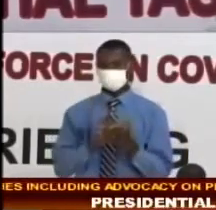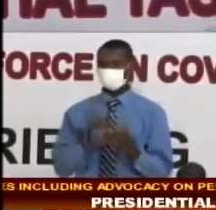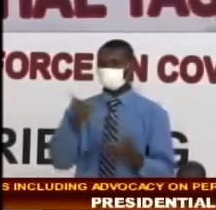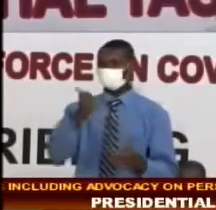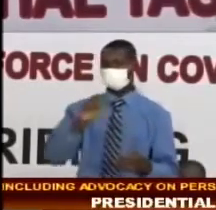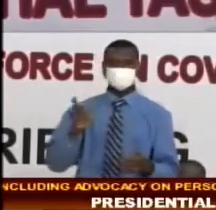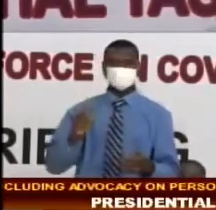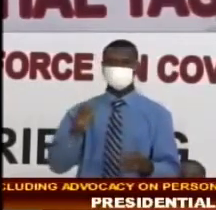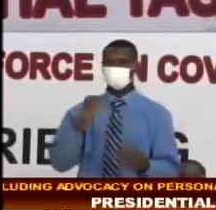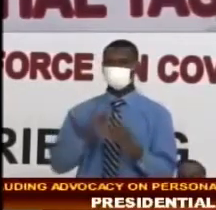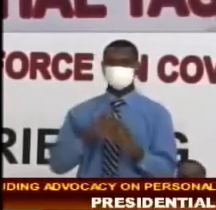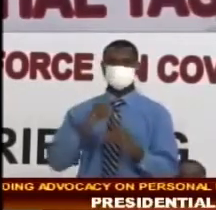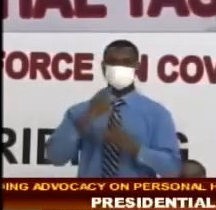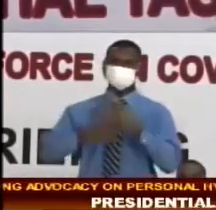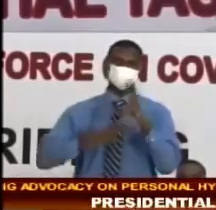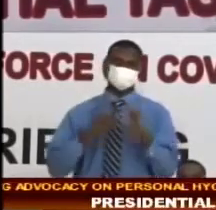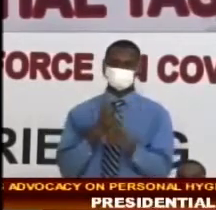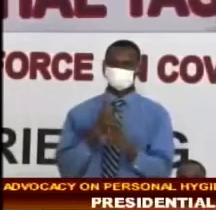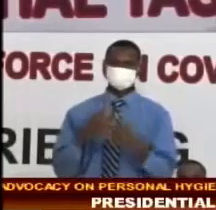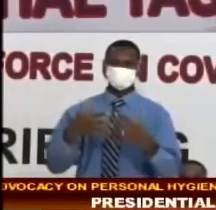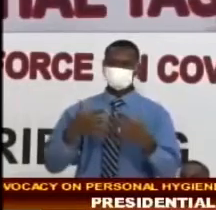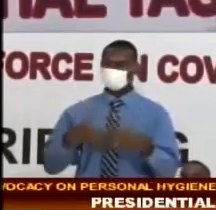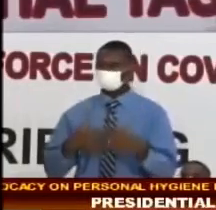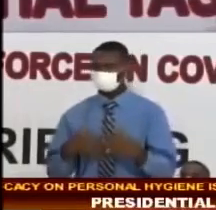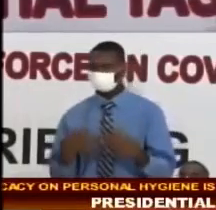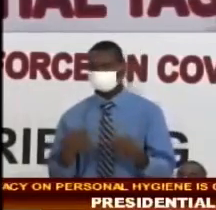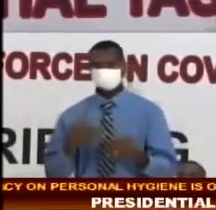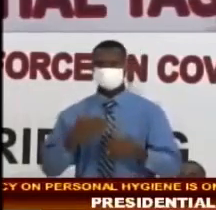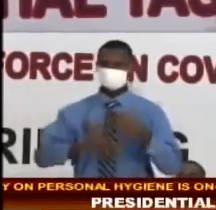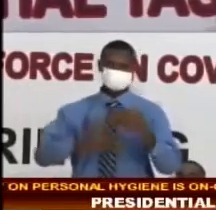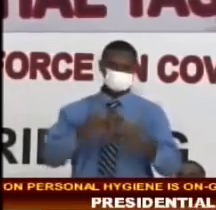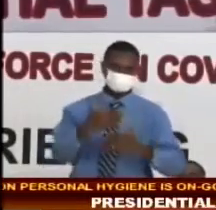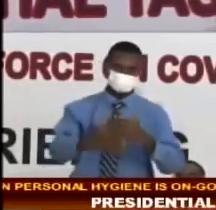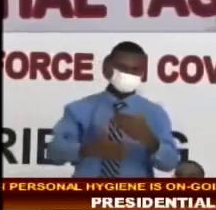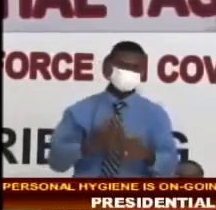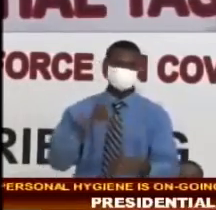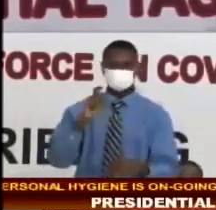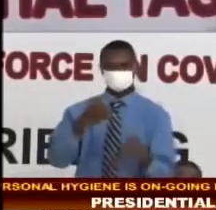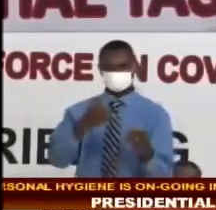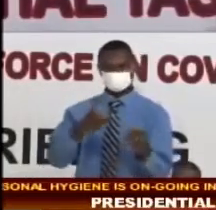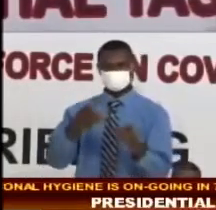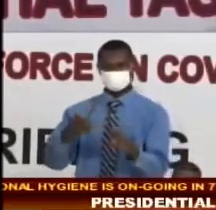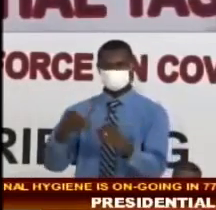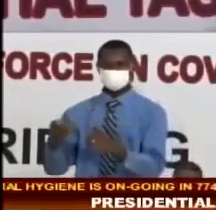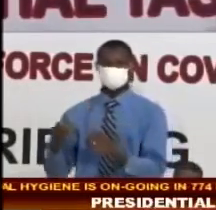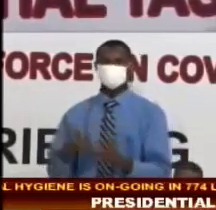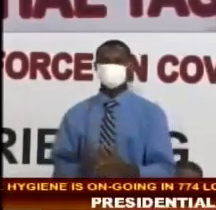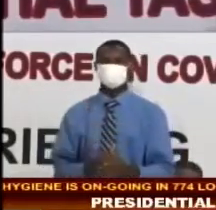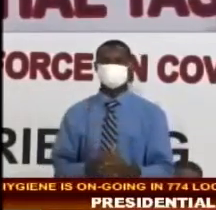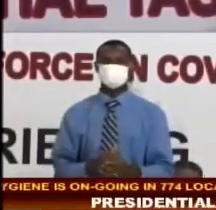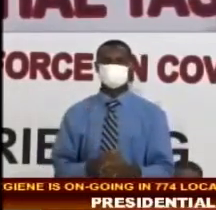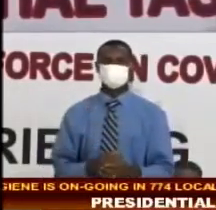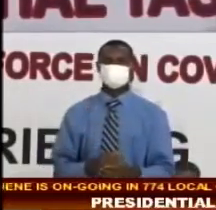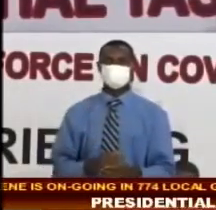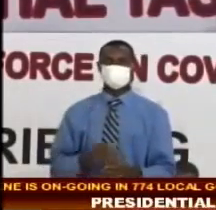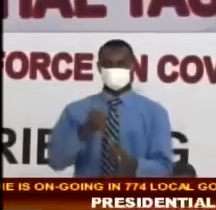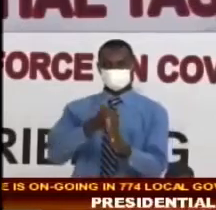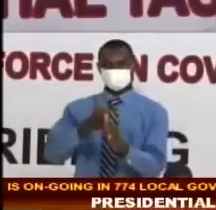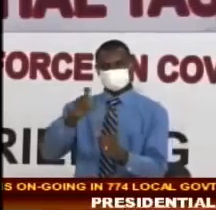these machines, these products would have to go through some processes of licensing.